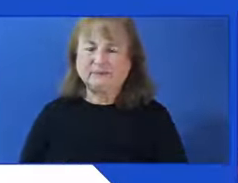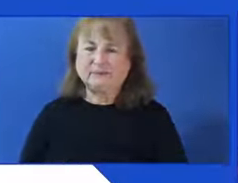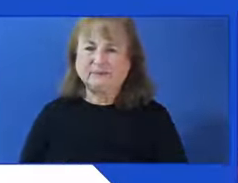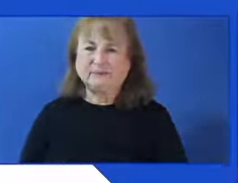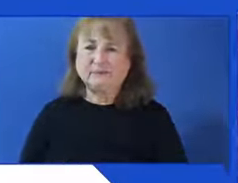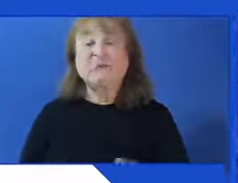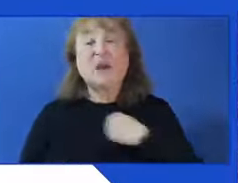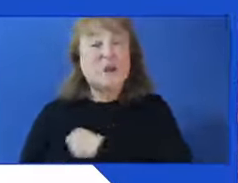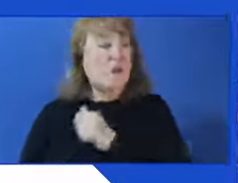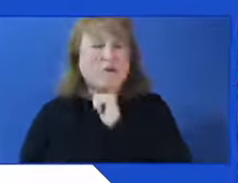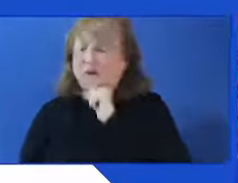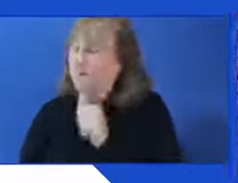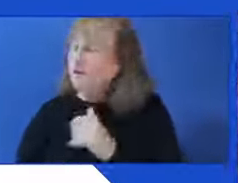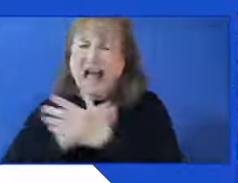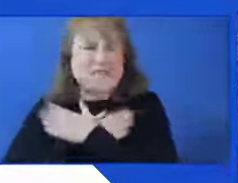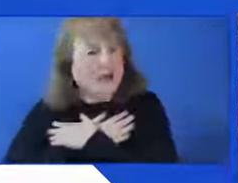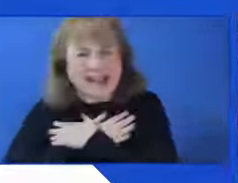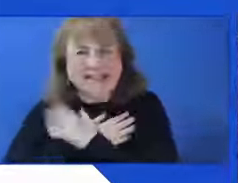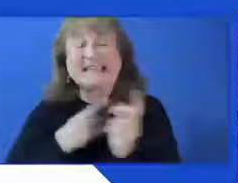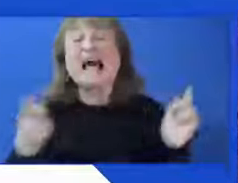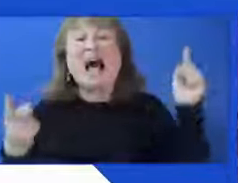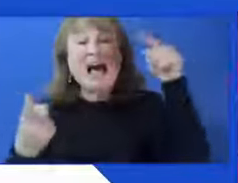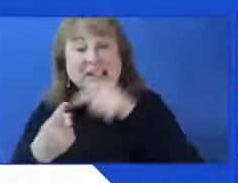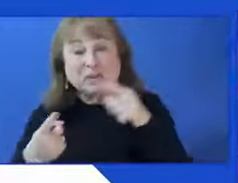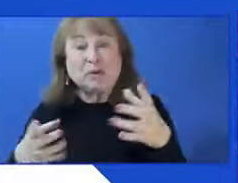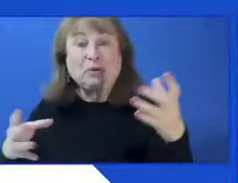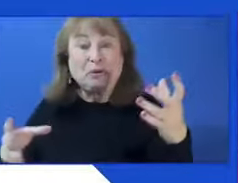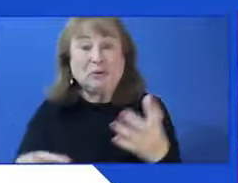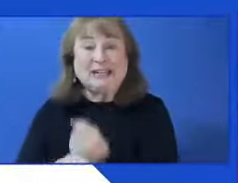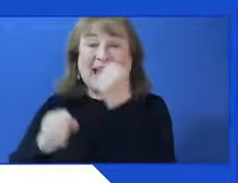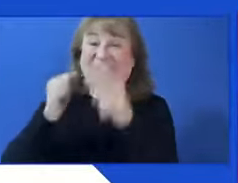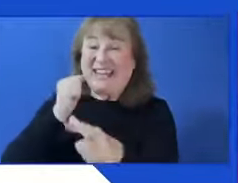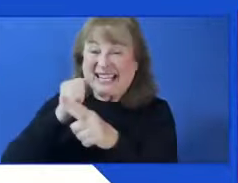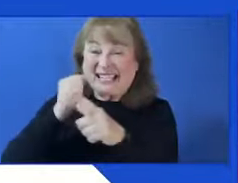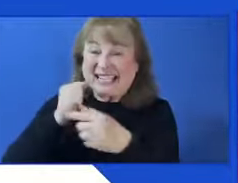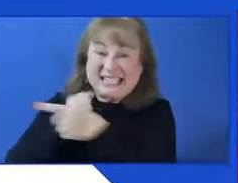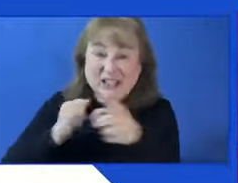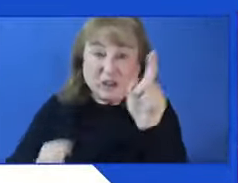We will not rest until you get the assistance you need.